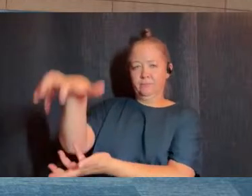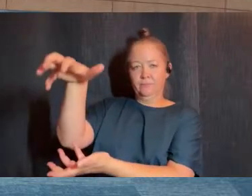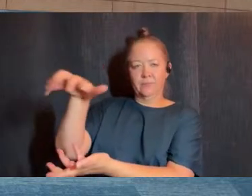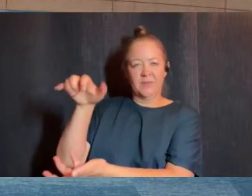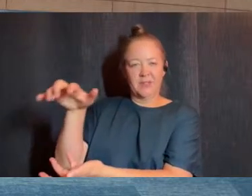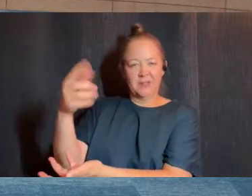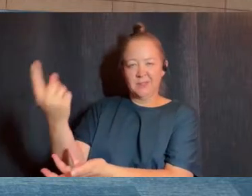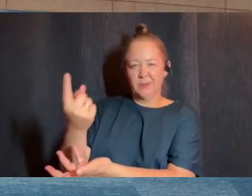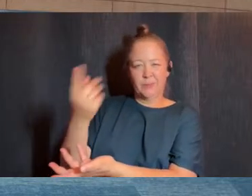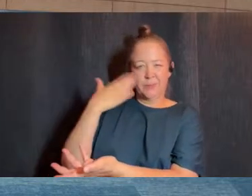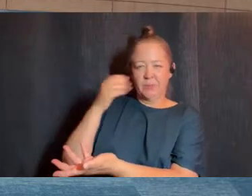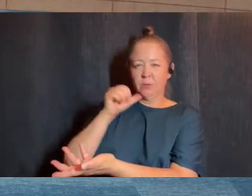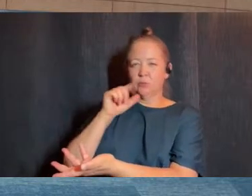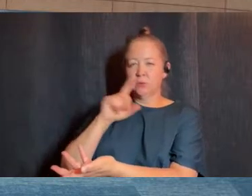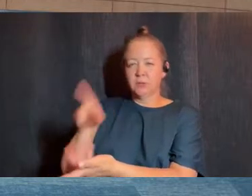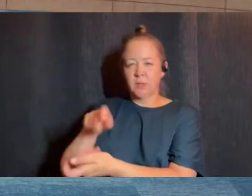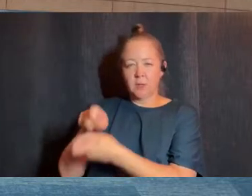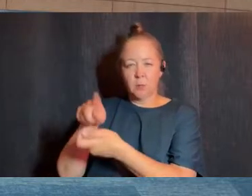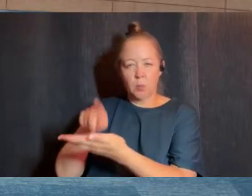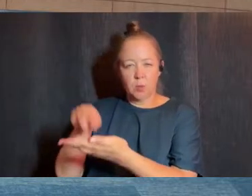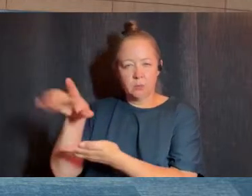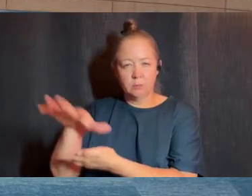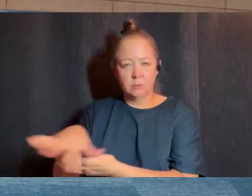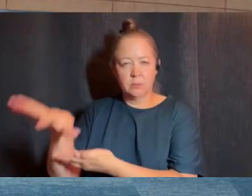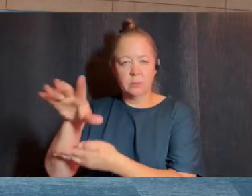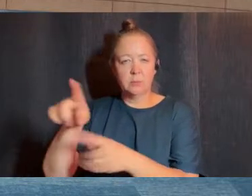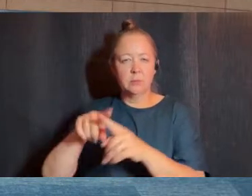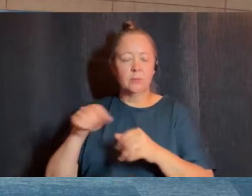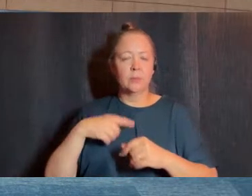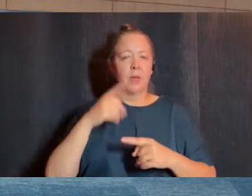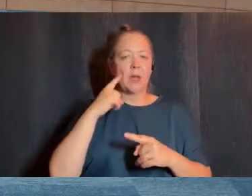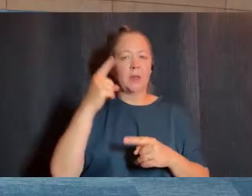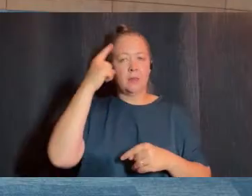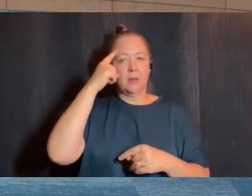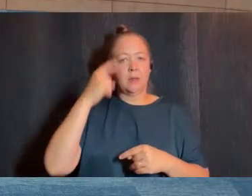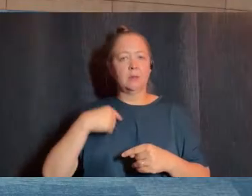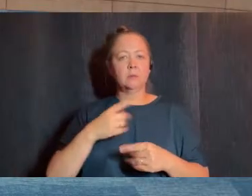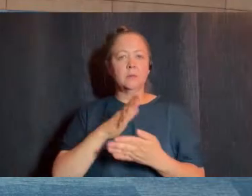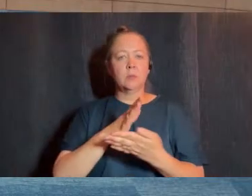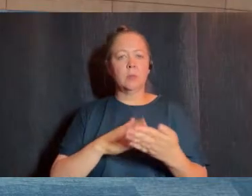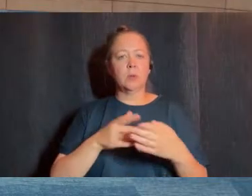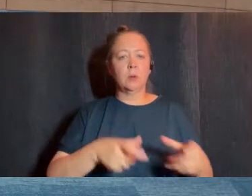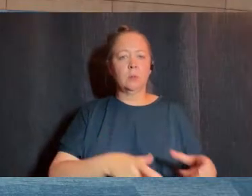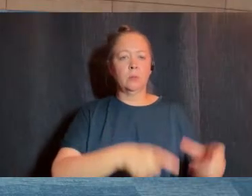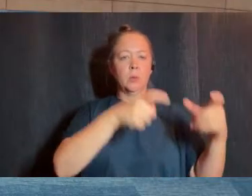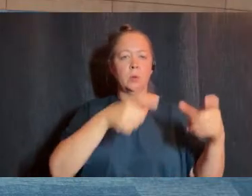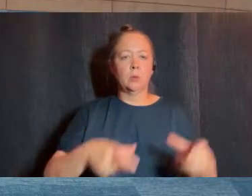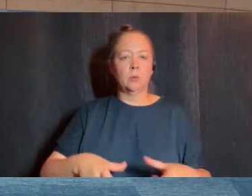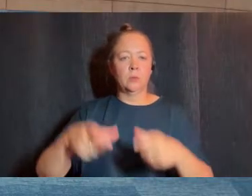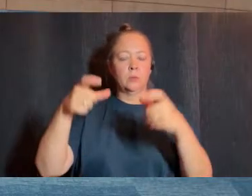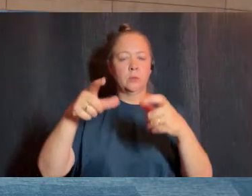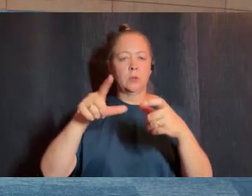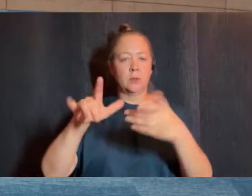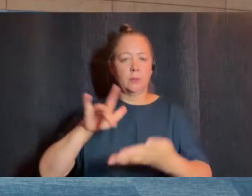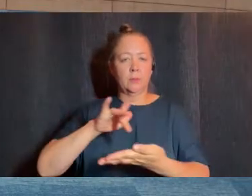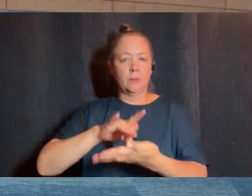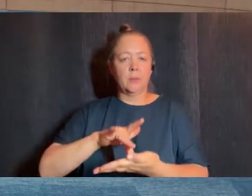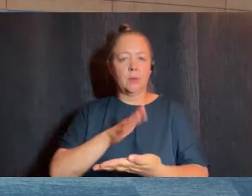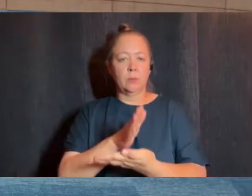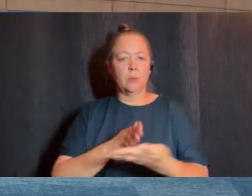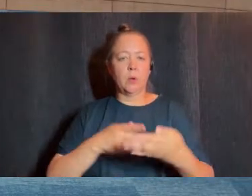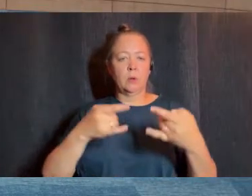right as soon as you walk in there. But I think some of the posts in the middle part of the fence on 57th, not on Landover